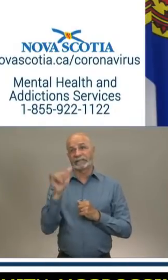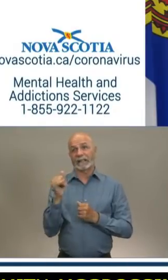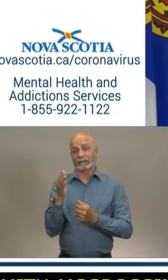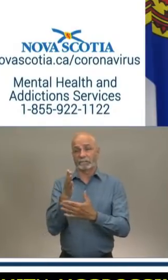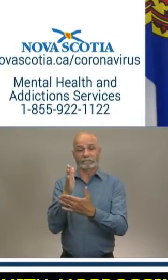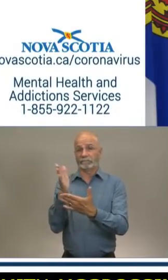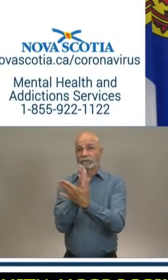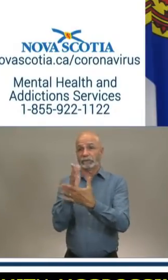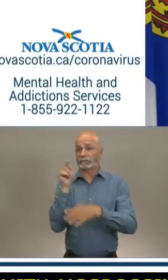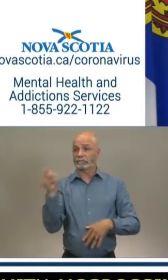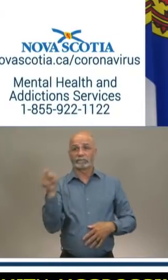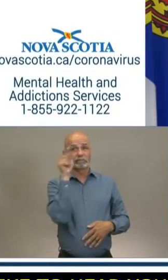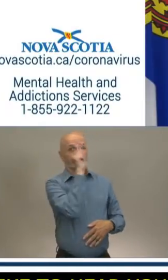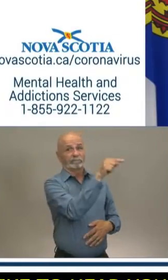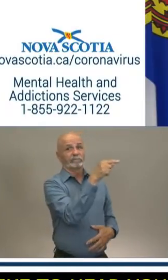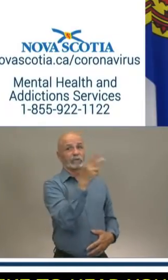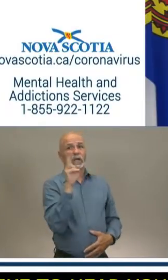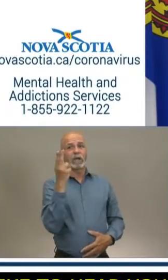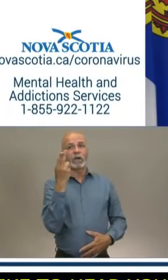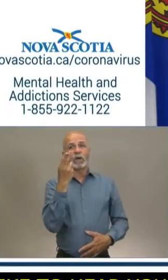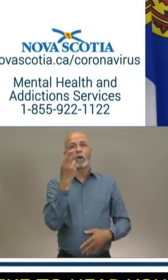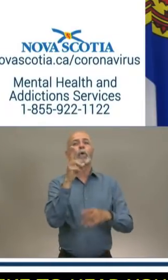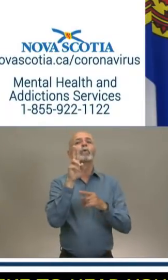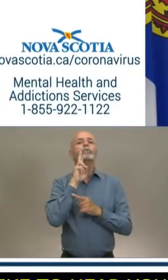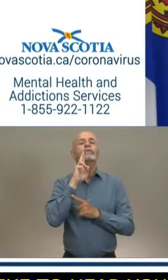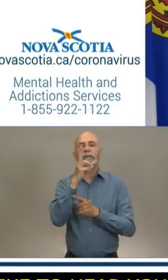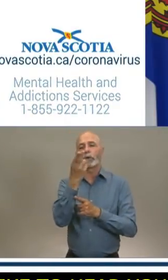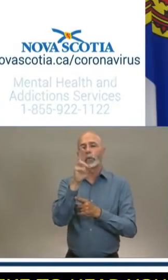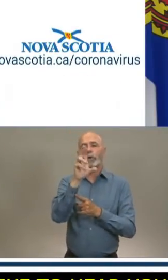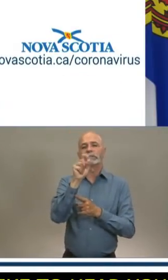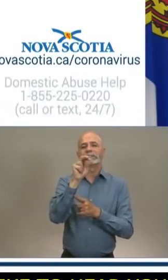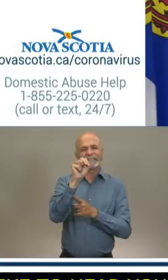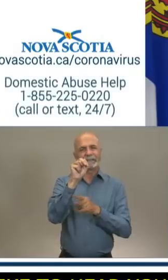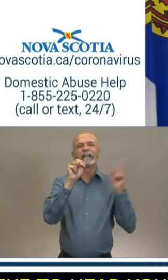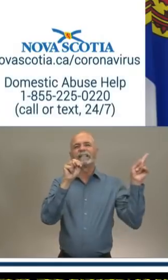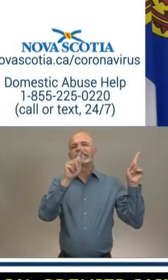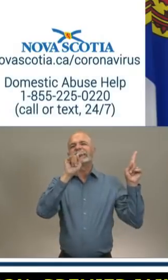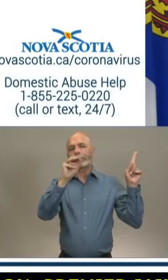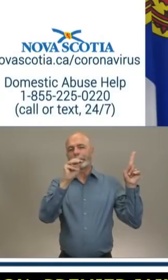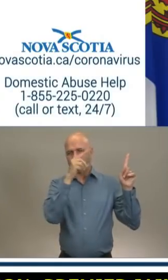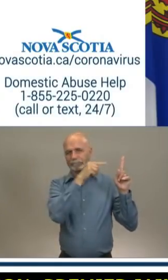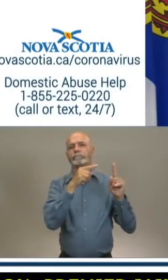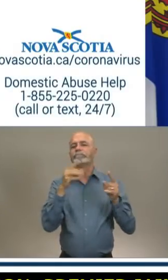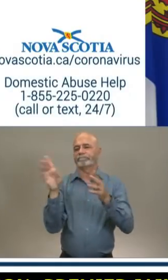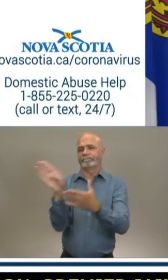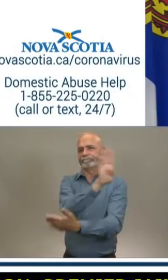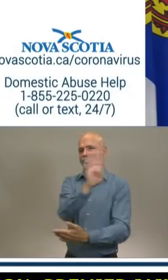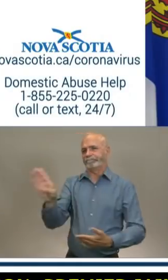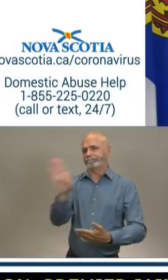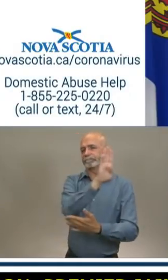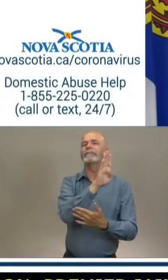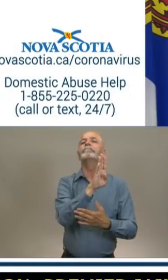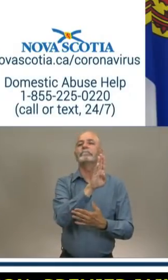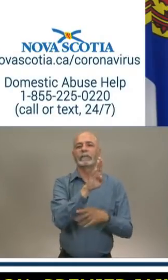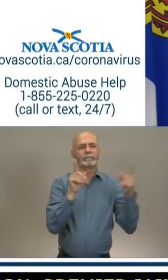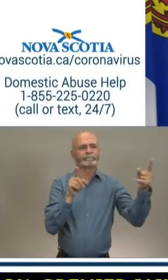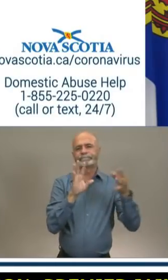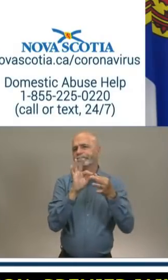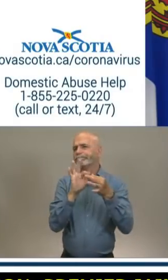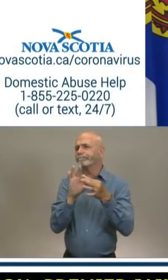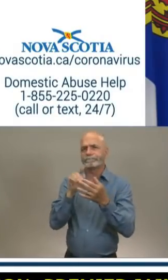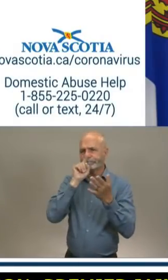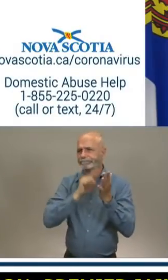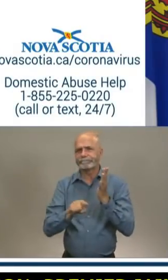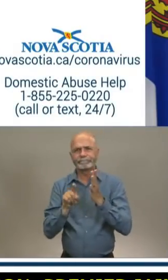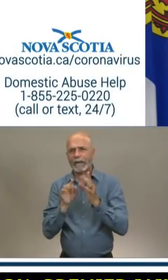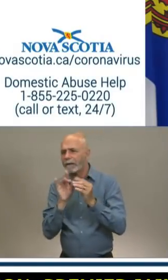of the legislature. I'm glad that Tim has finally backtracked on his support for her